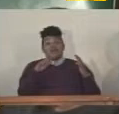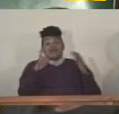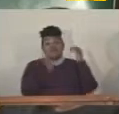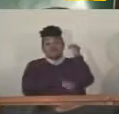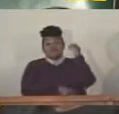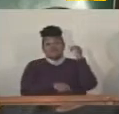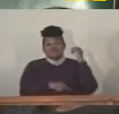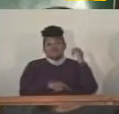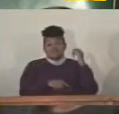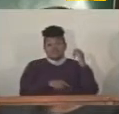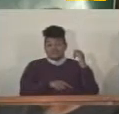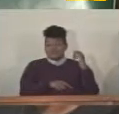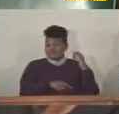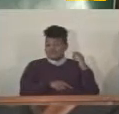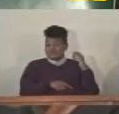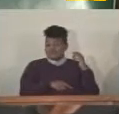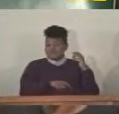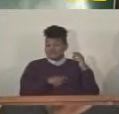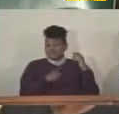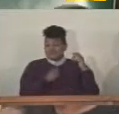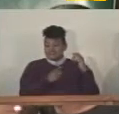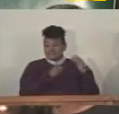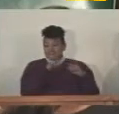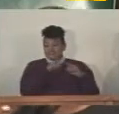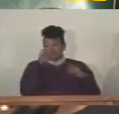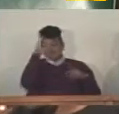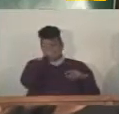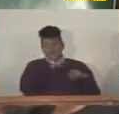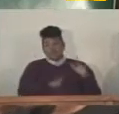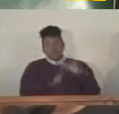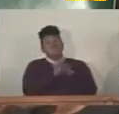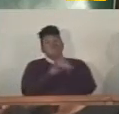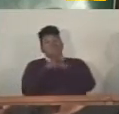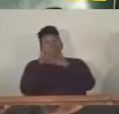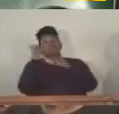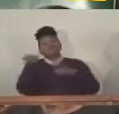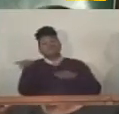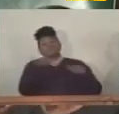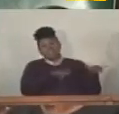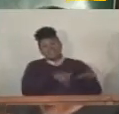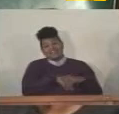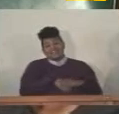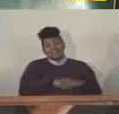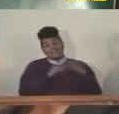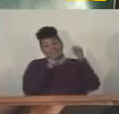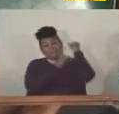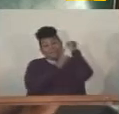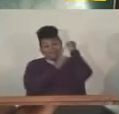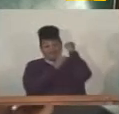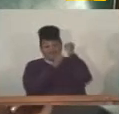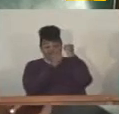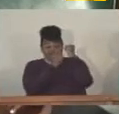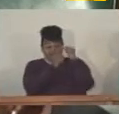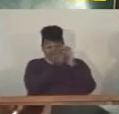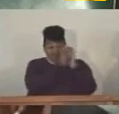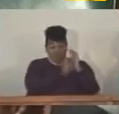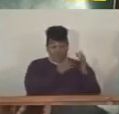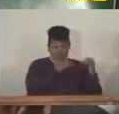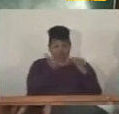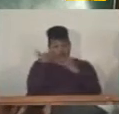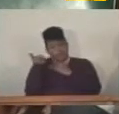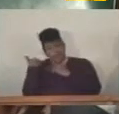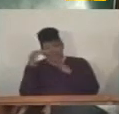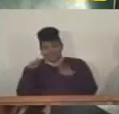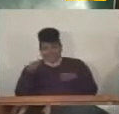Additionally, Mr. President, the courts have ruled that matters triable under the special statutory summary jurisdiction of the parish courts cannot